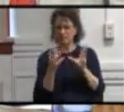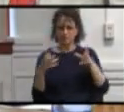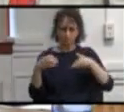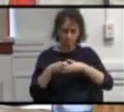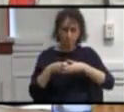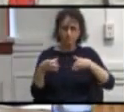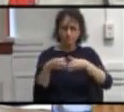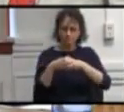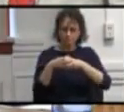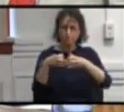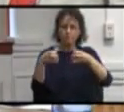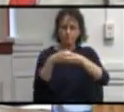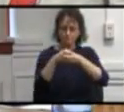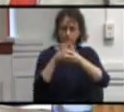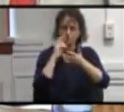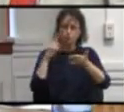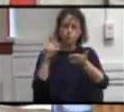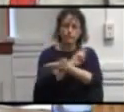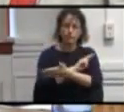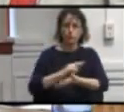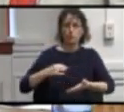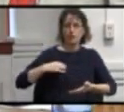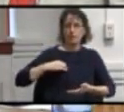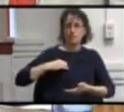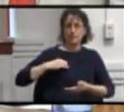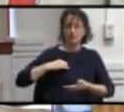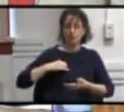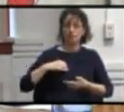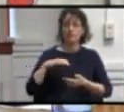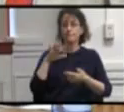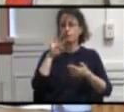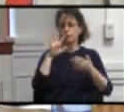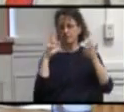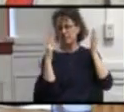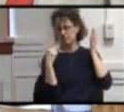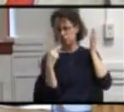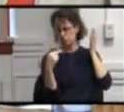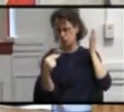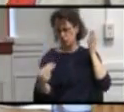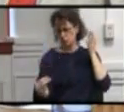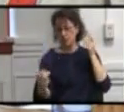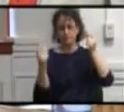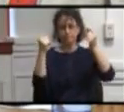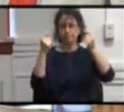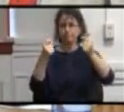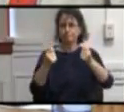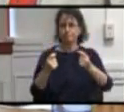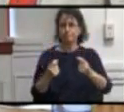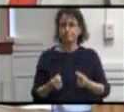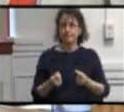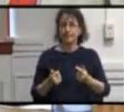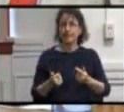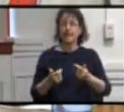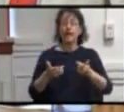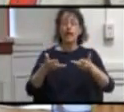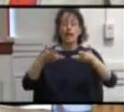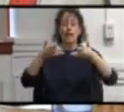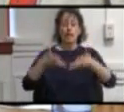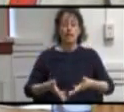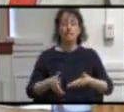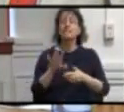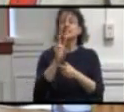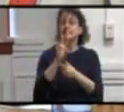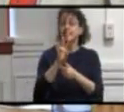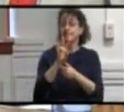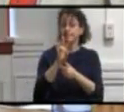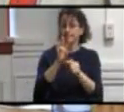We screened through the 43 applications and came down to a list of seven